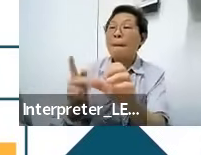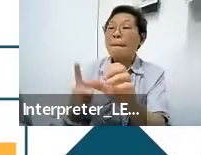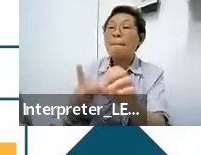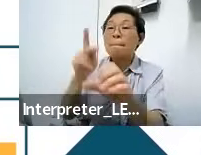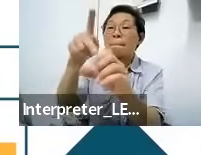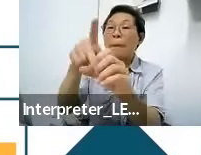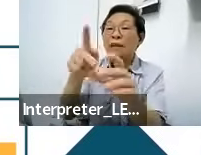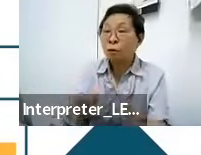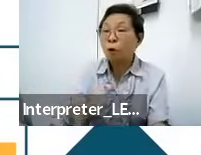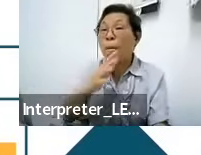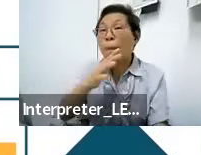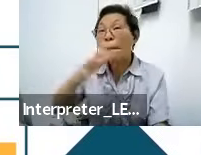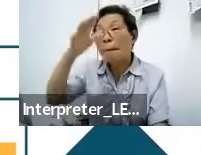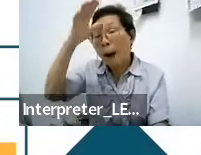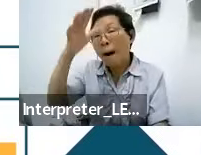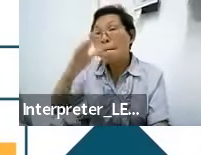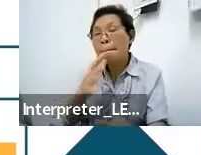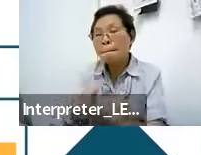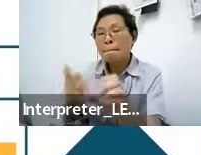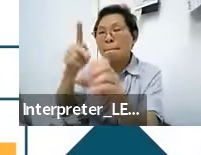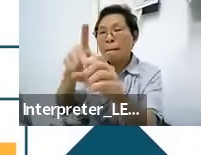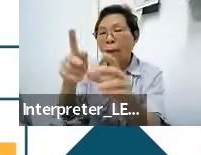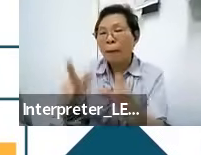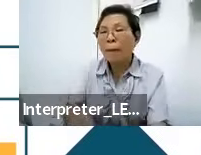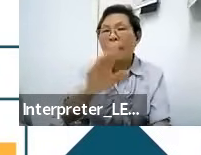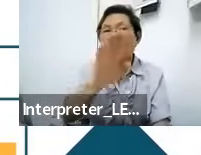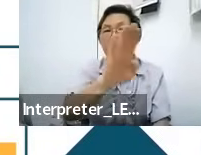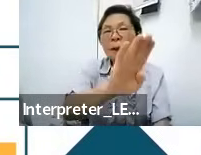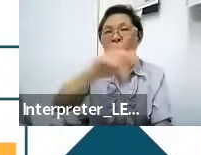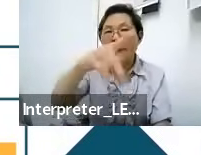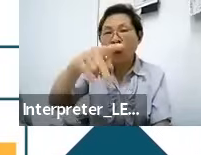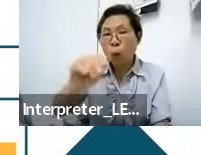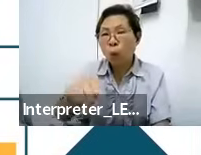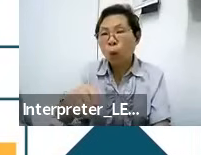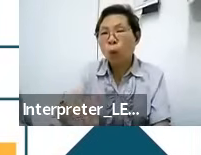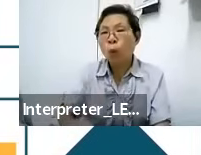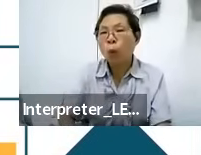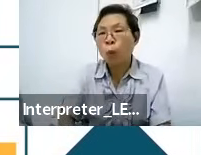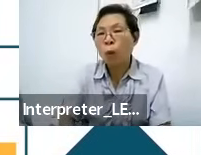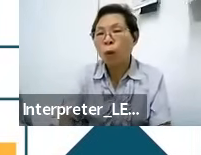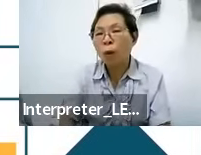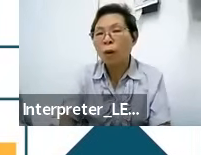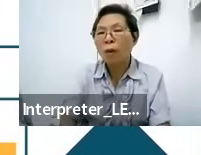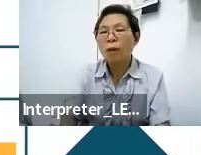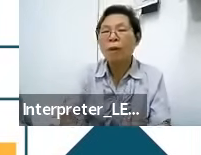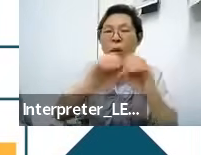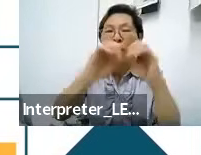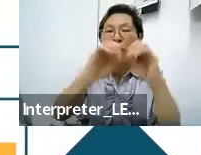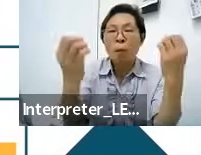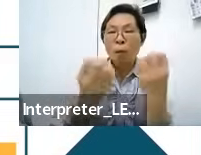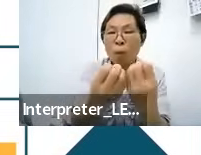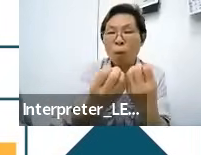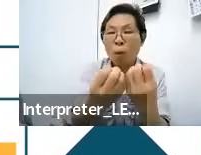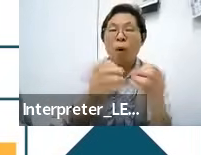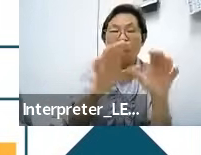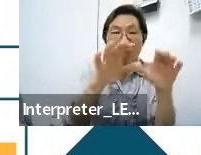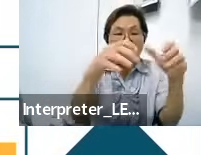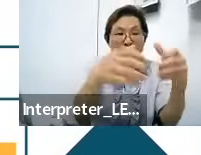parents, DPOs, and CSO. DPO is a Disable Organization for Persons with